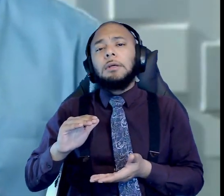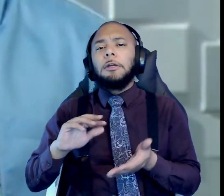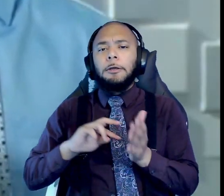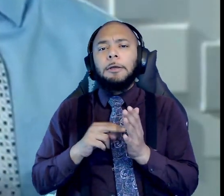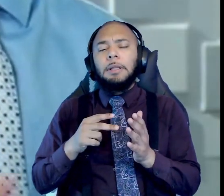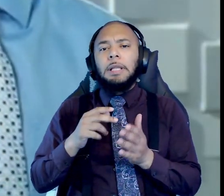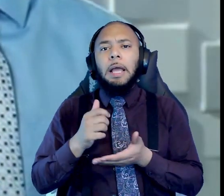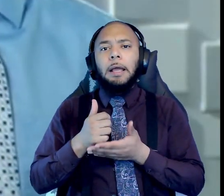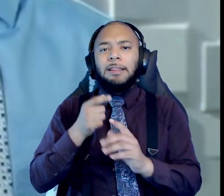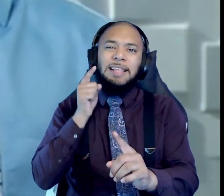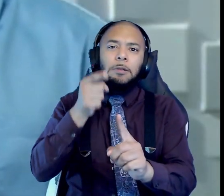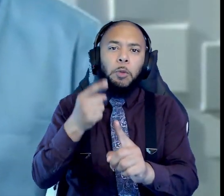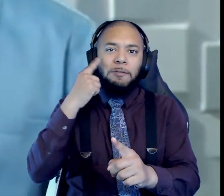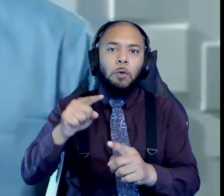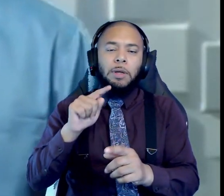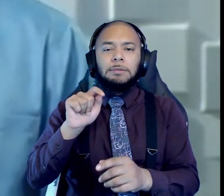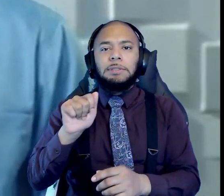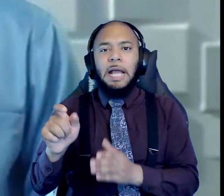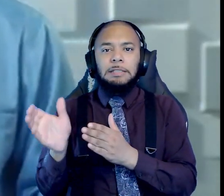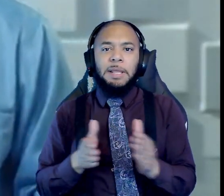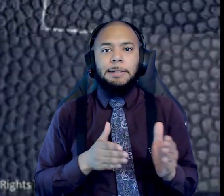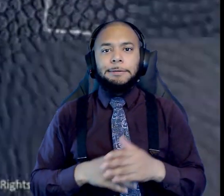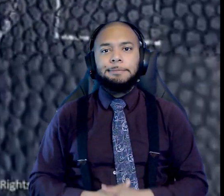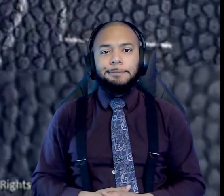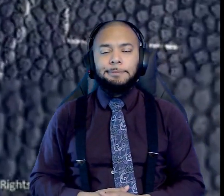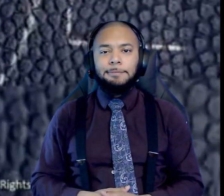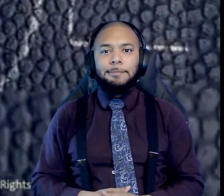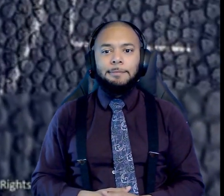goes into the heart of tax planning we'll see you next time